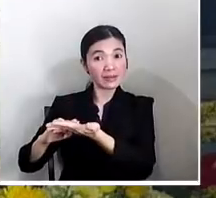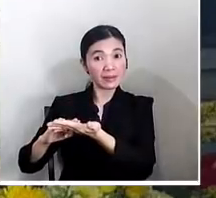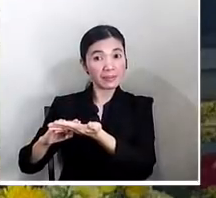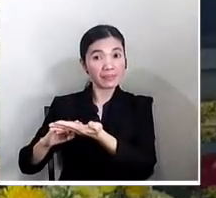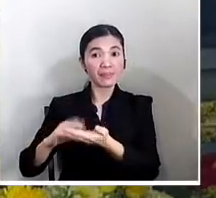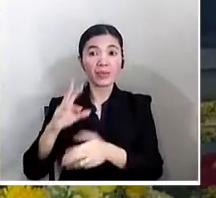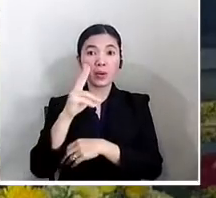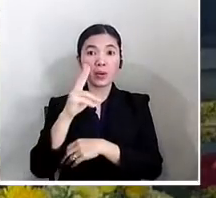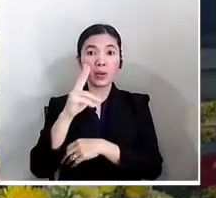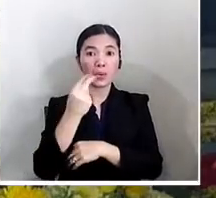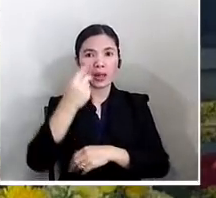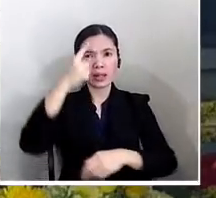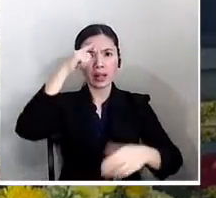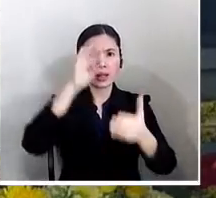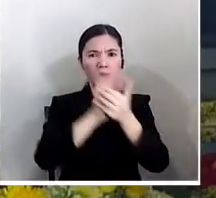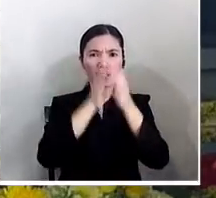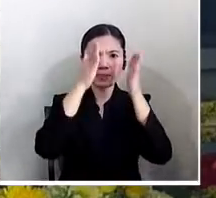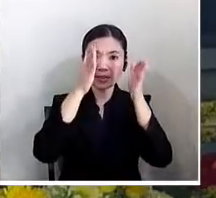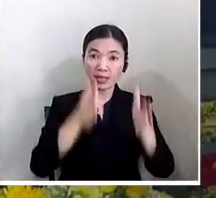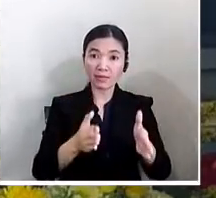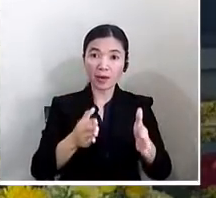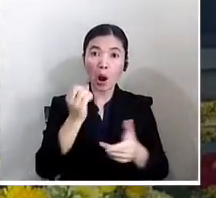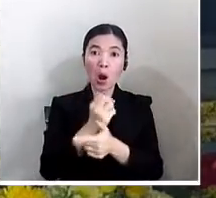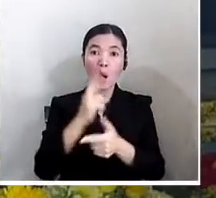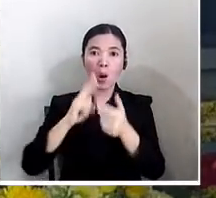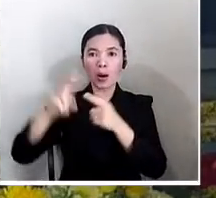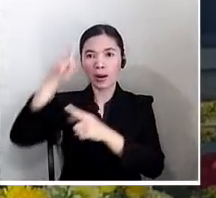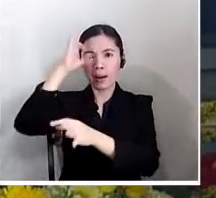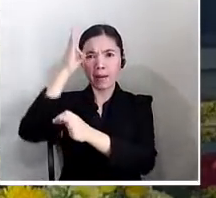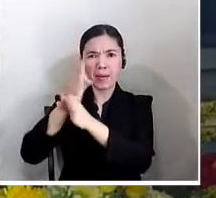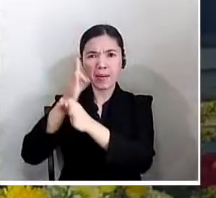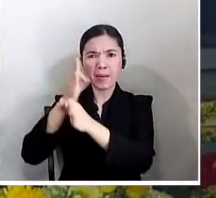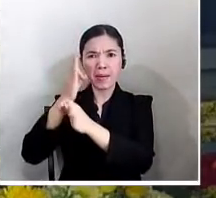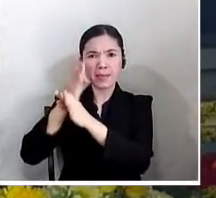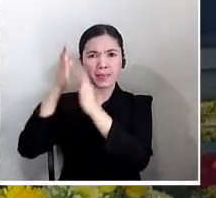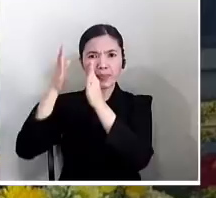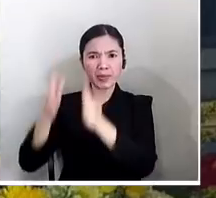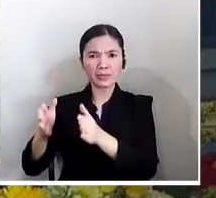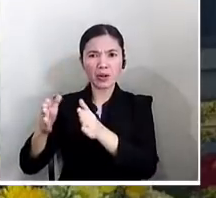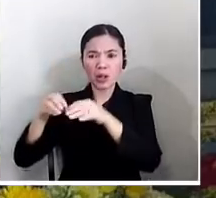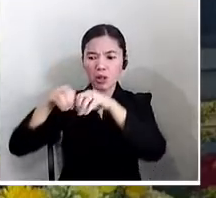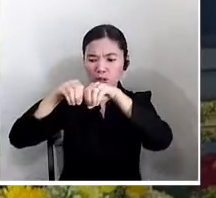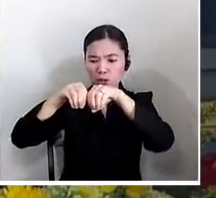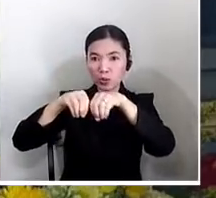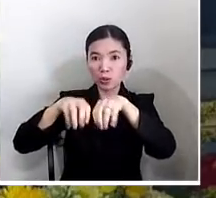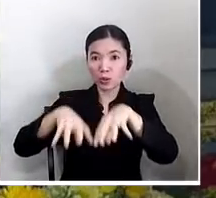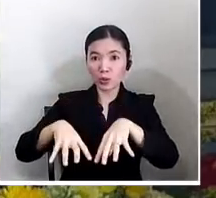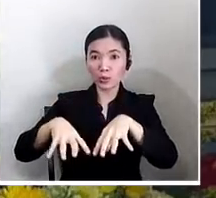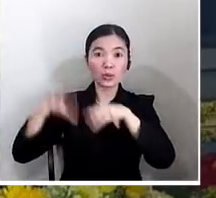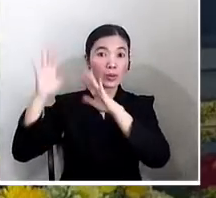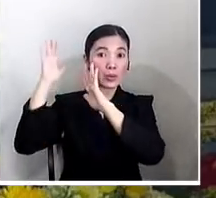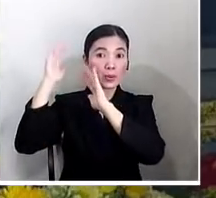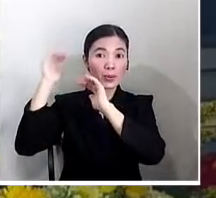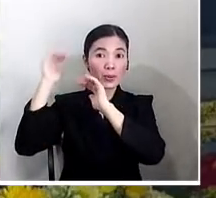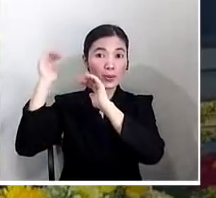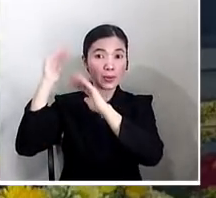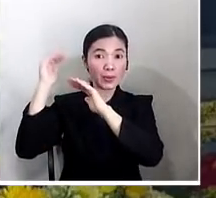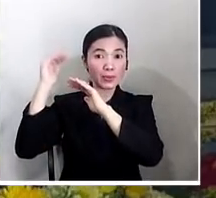believer or a faithful will lose hope in